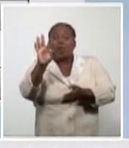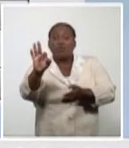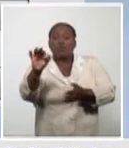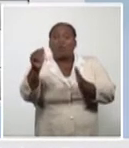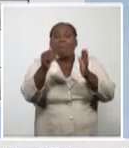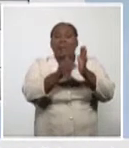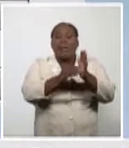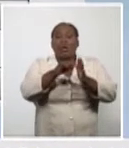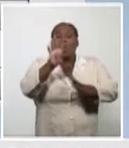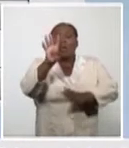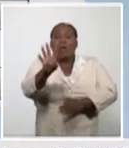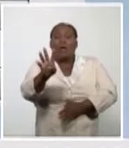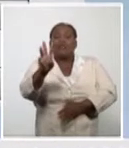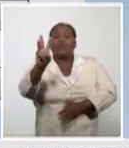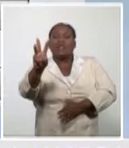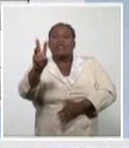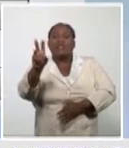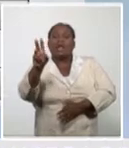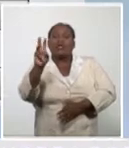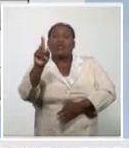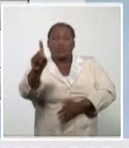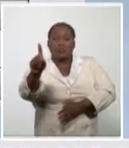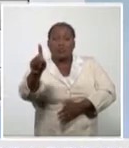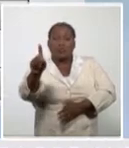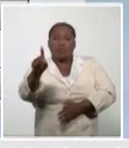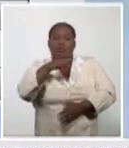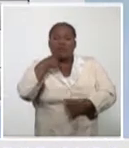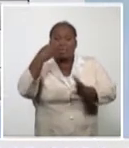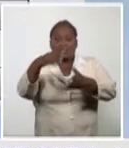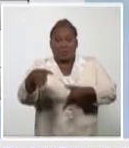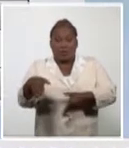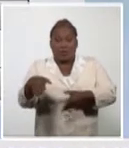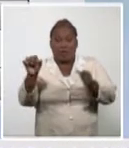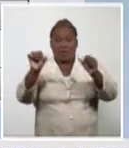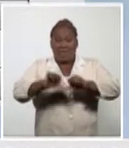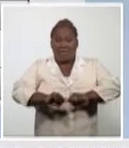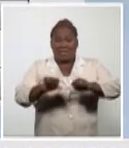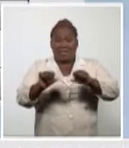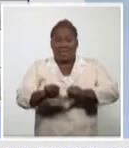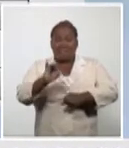238,431 for a case fatality rate of 7.2% globally.